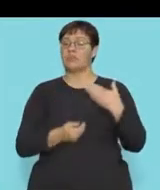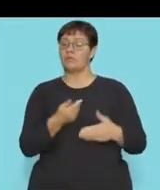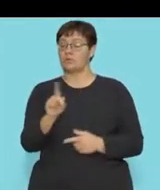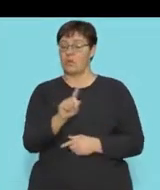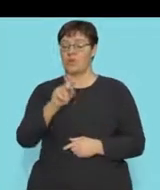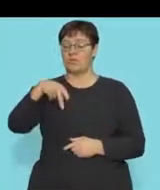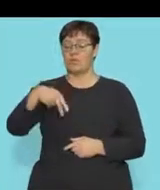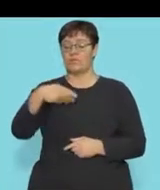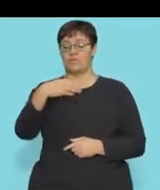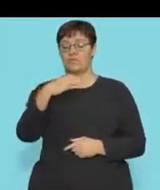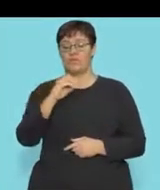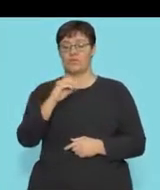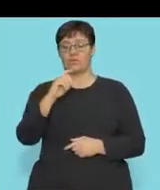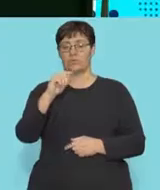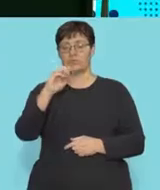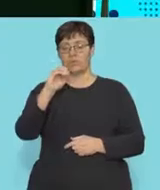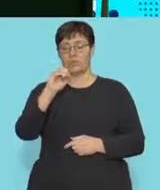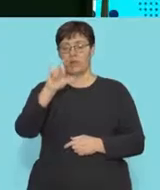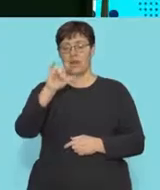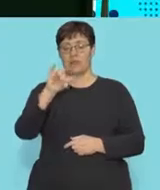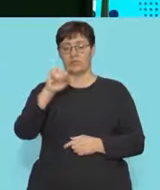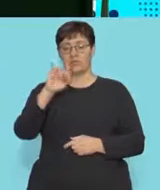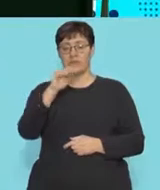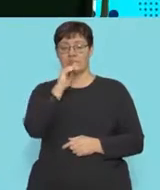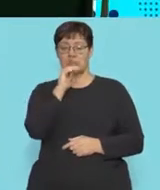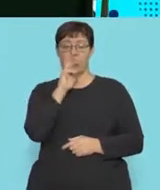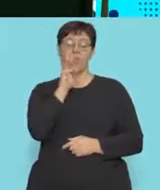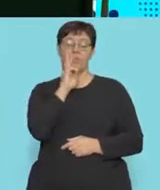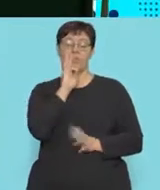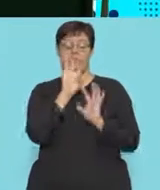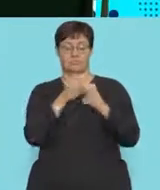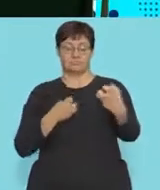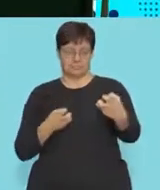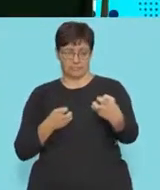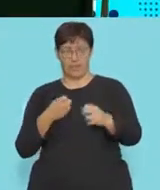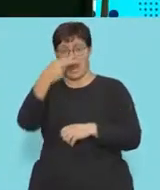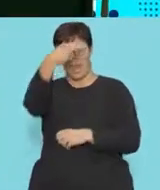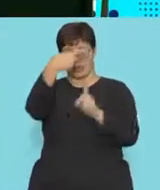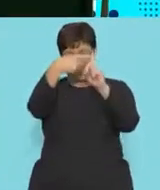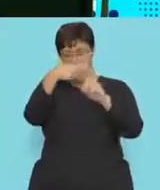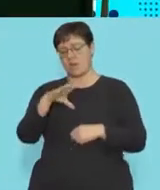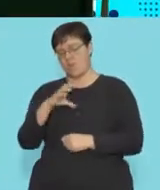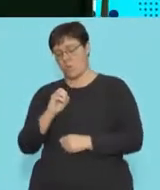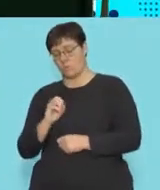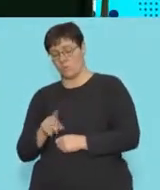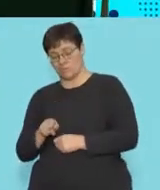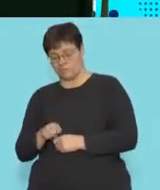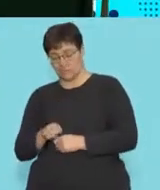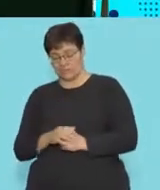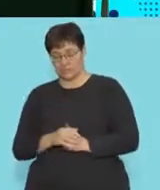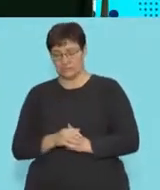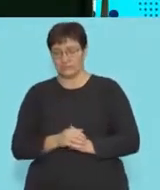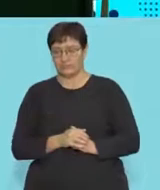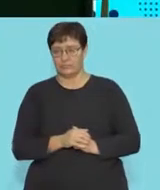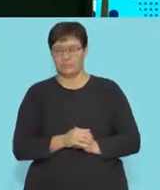called photolysis, splitting up water, which releases your hydrogen atoms, which are the energy molecules,